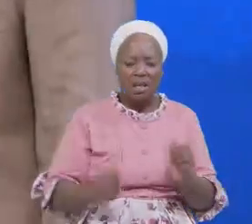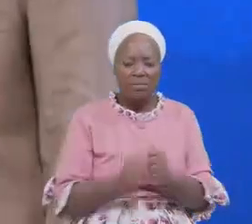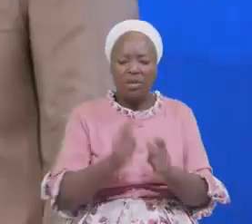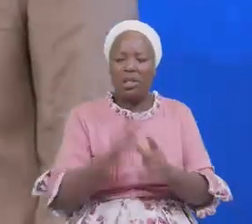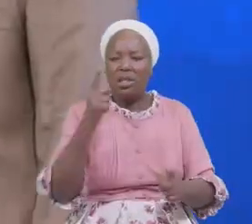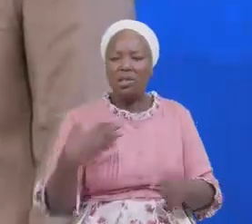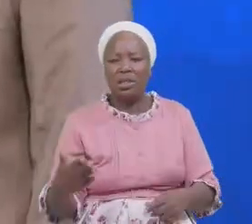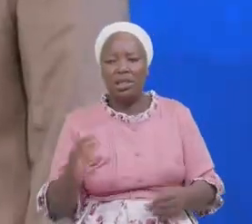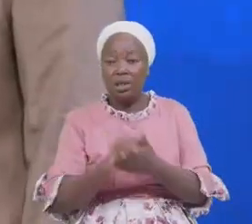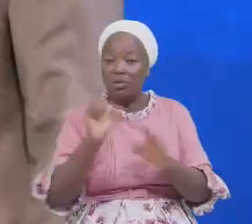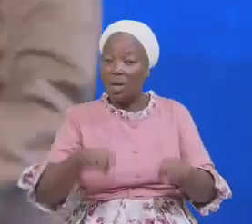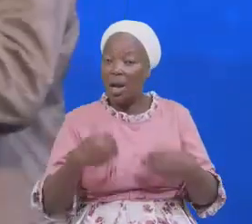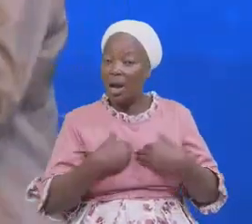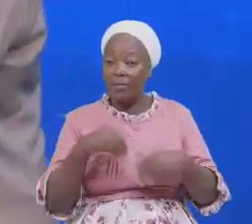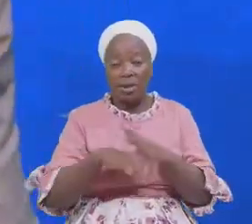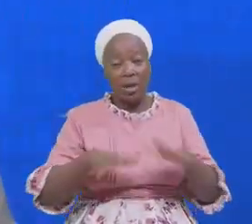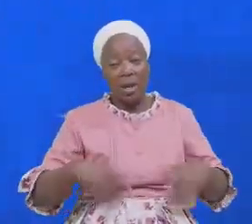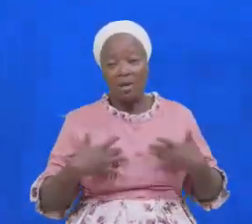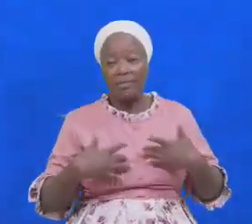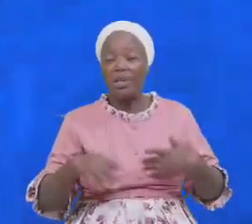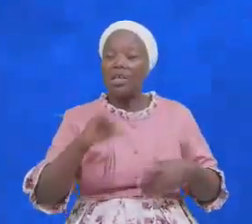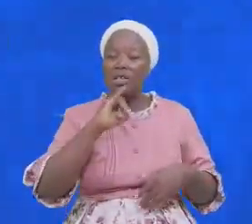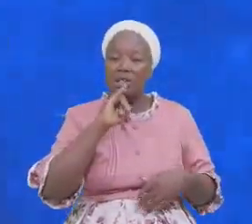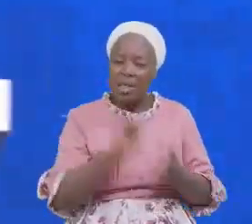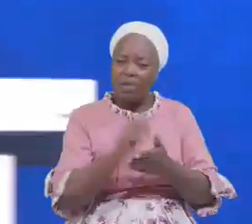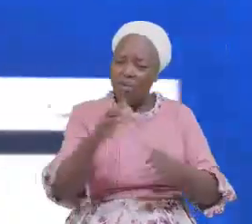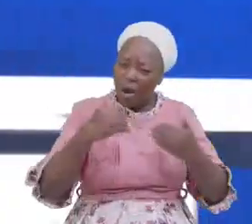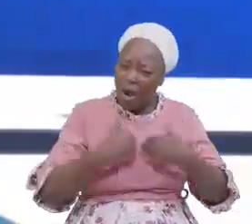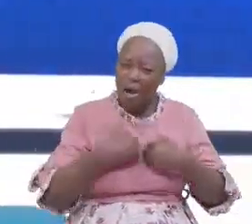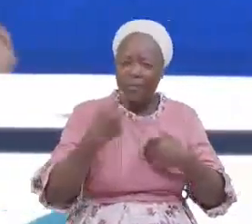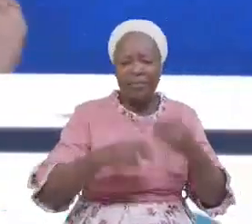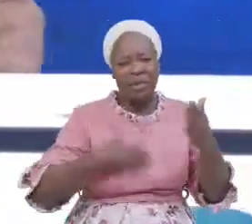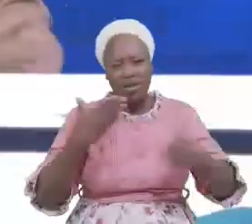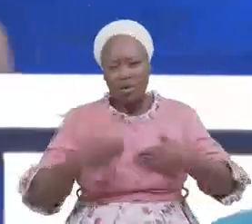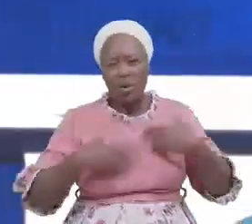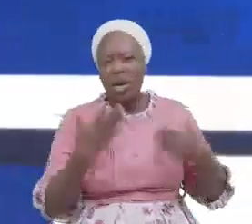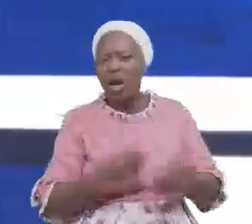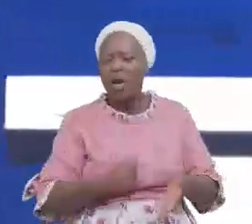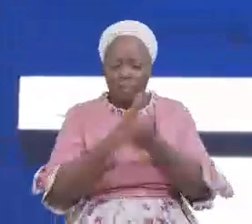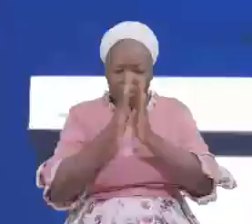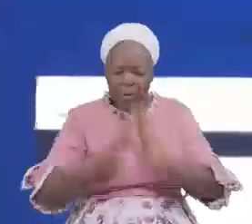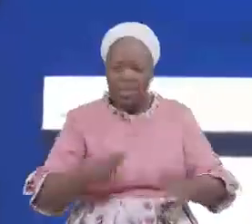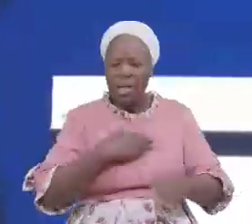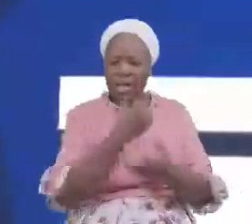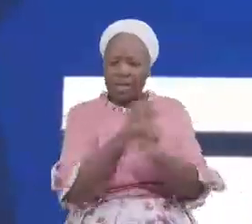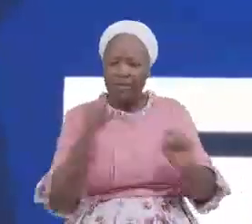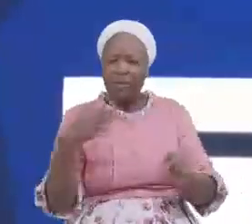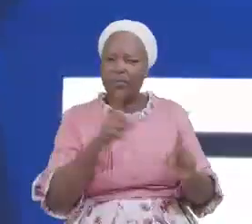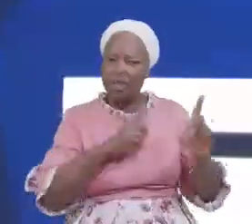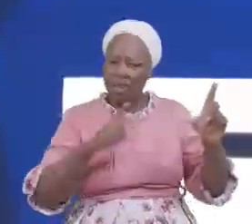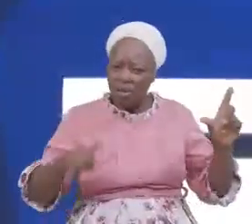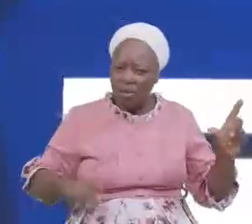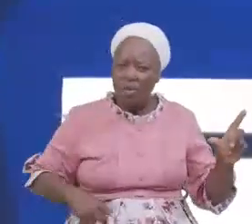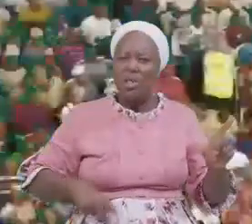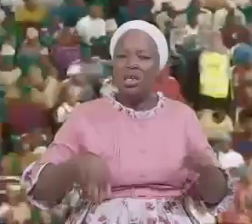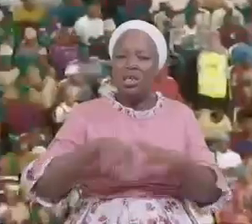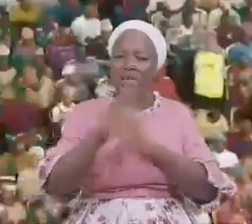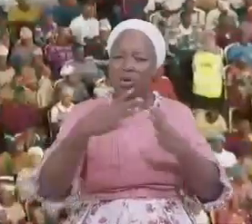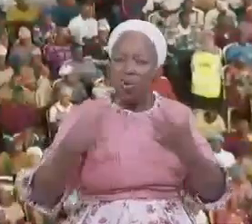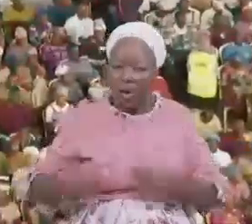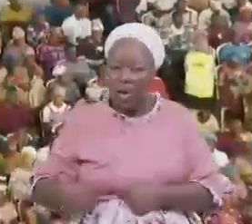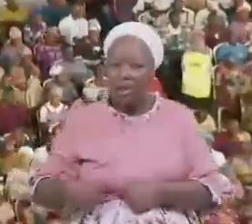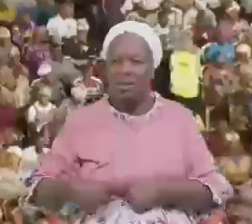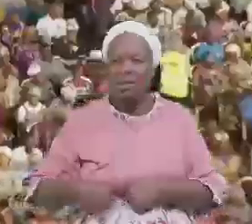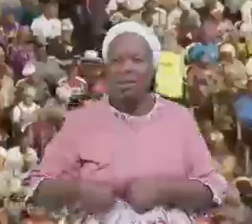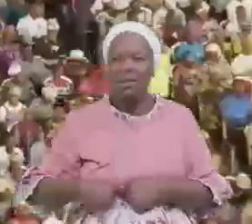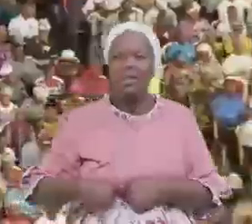you can have in life, that you have the joy and the peace and the salvation of the Lord in your heart. They